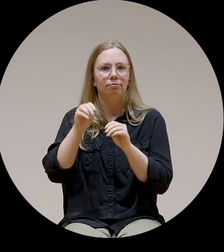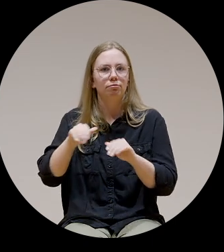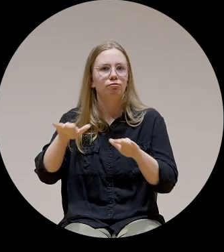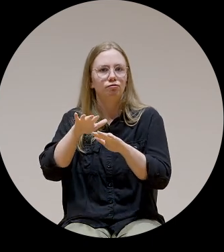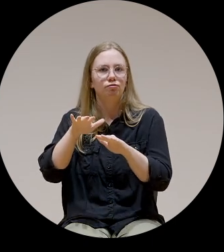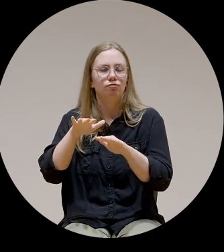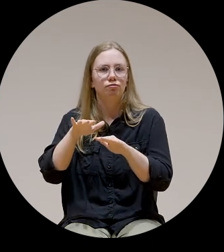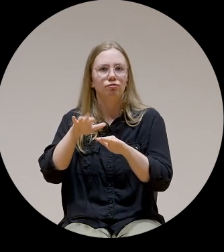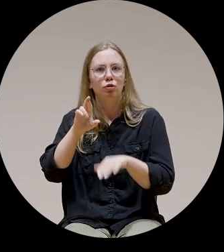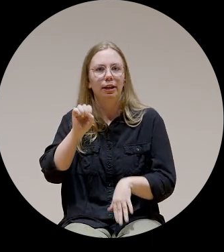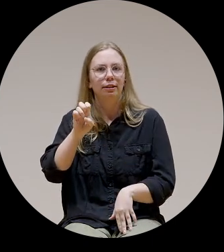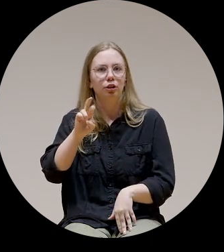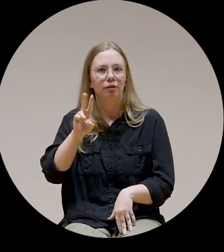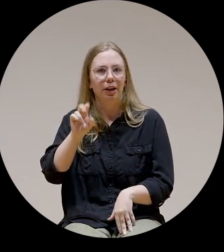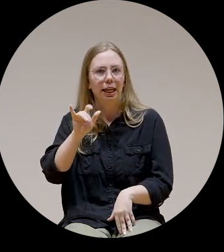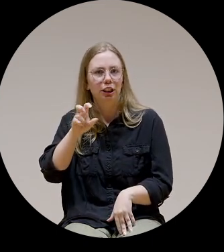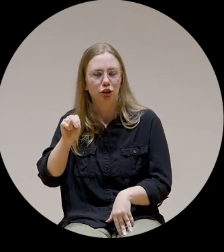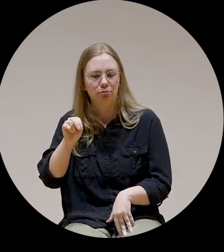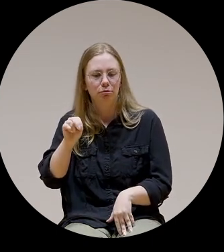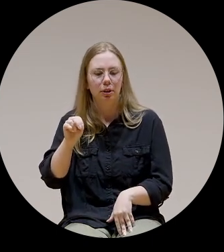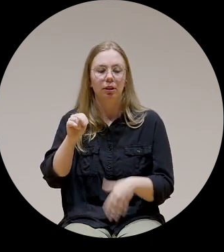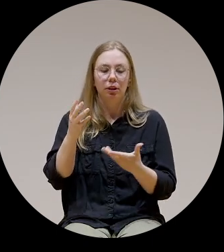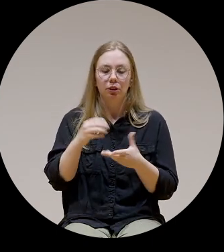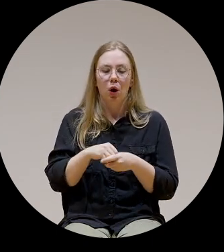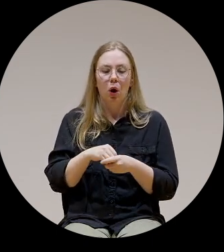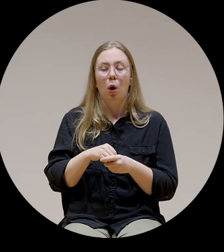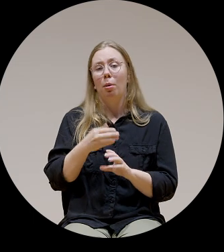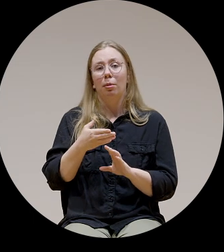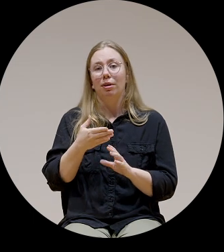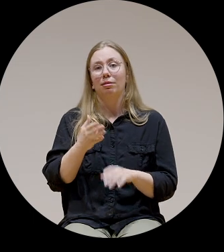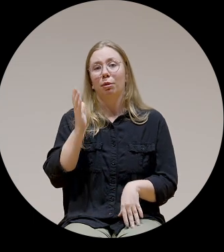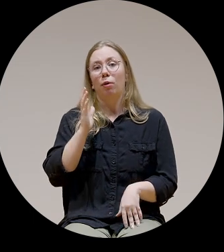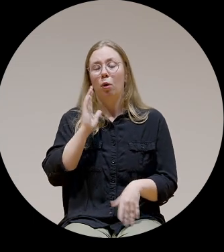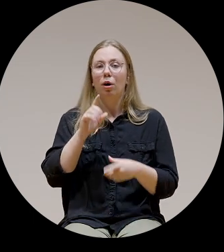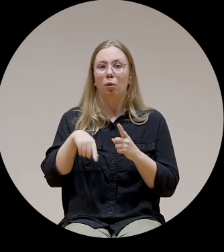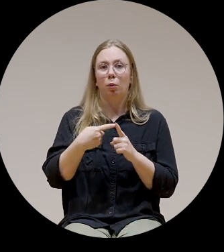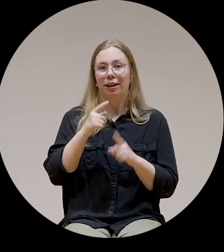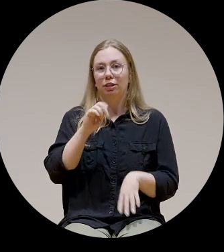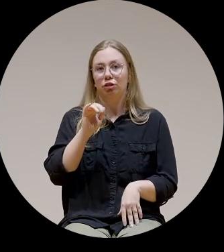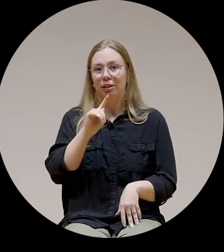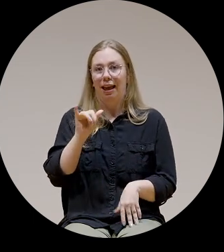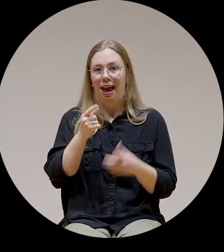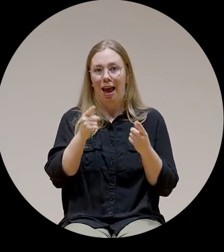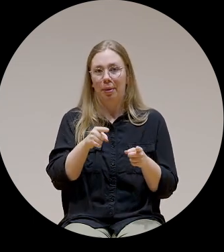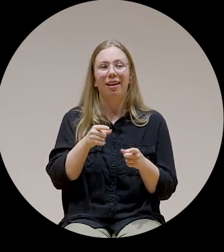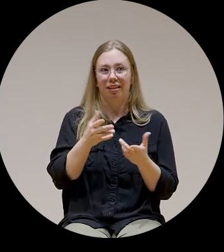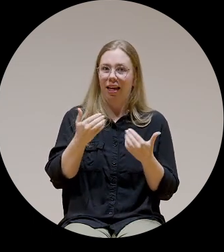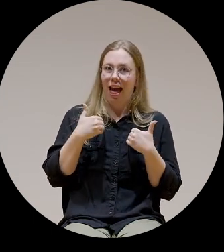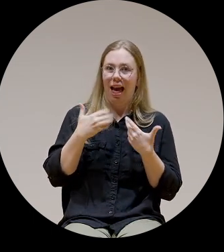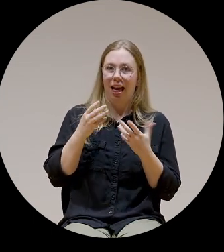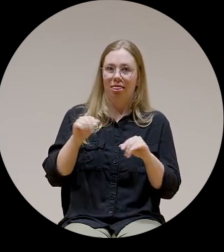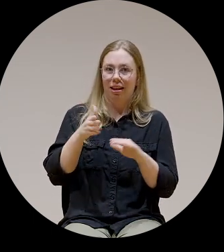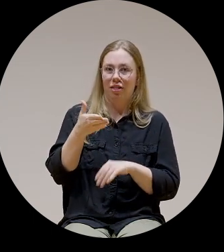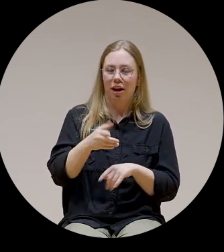1907, the state essentially pretended that the reservations that were there before no longer existed. It took